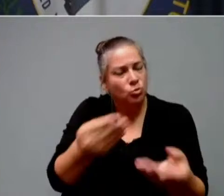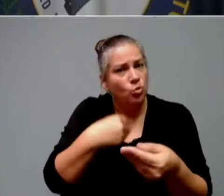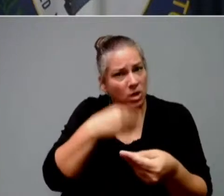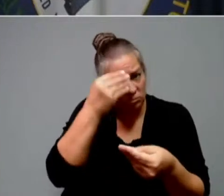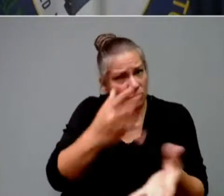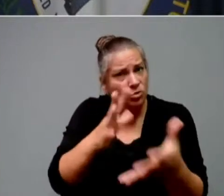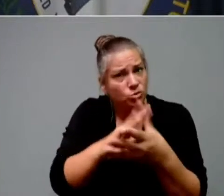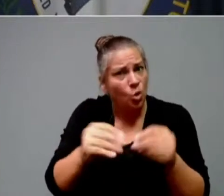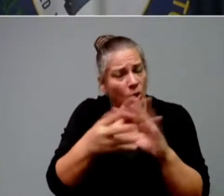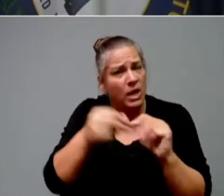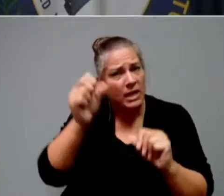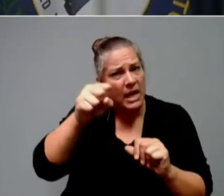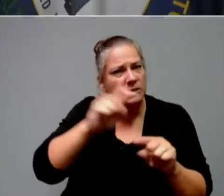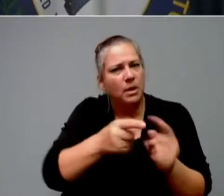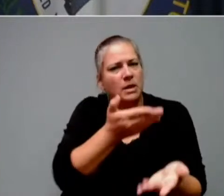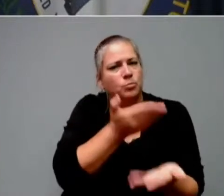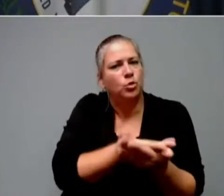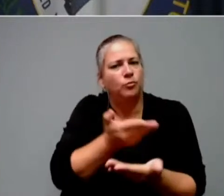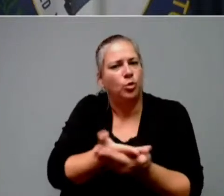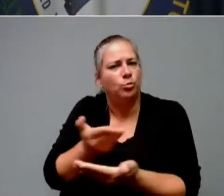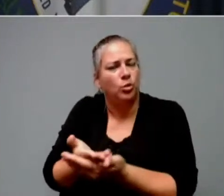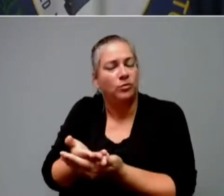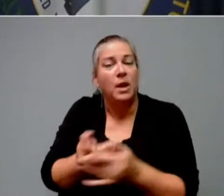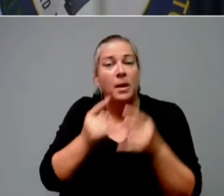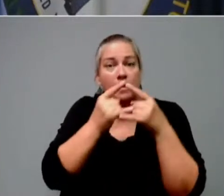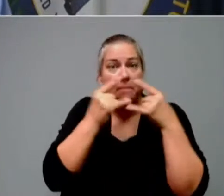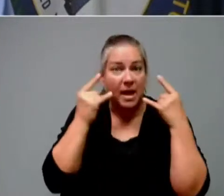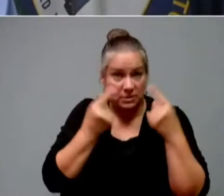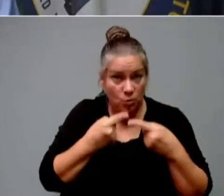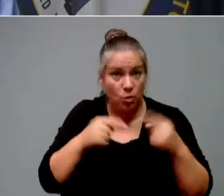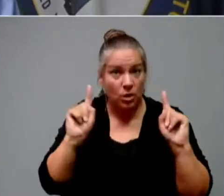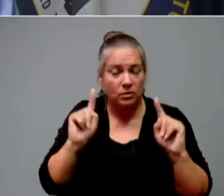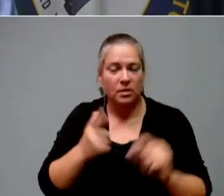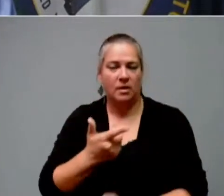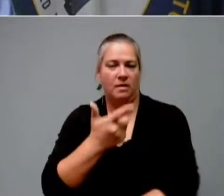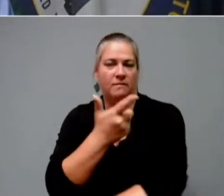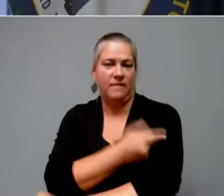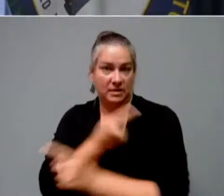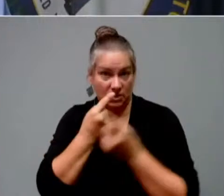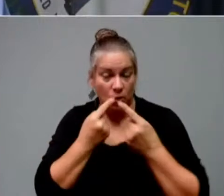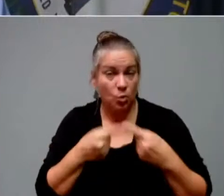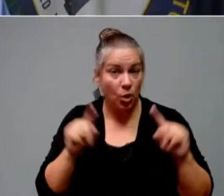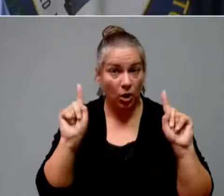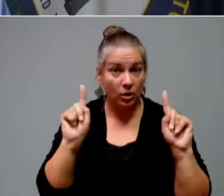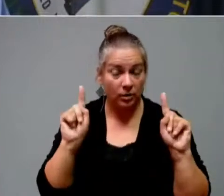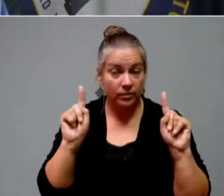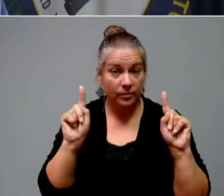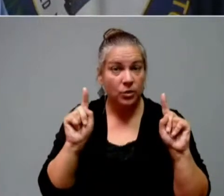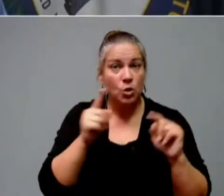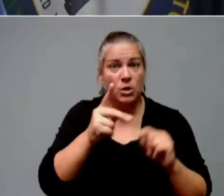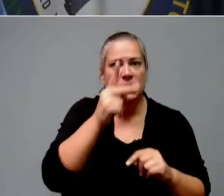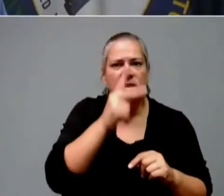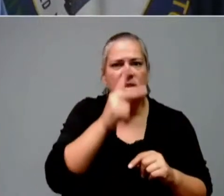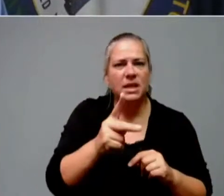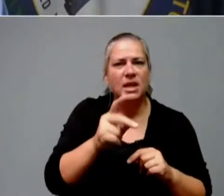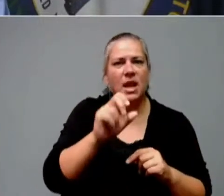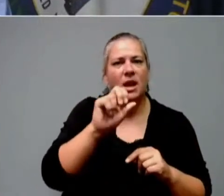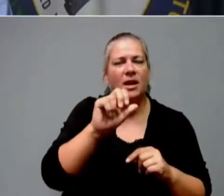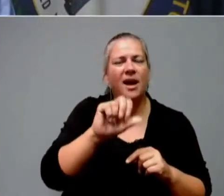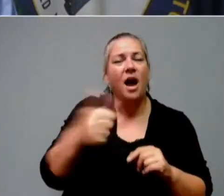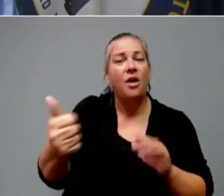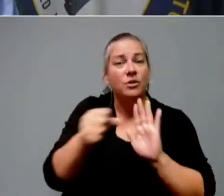the masks do work and the vaccines do work. And what you see happening in some of our southern states, and I hope it doesn't happen in